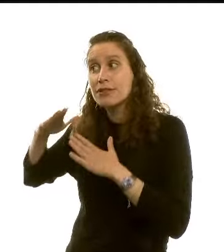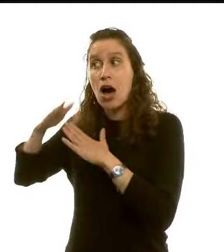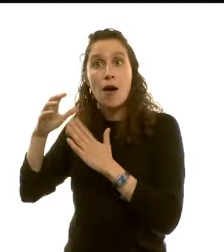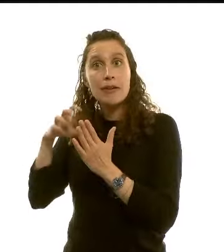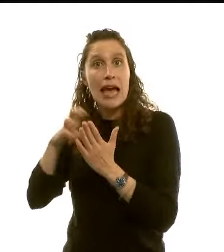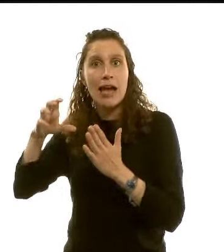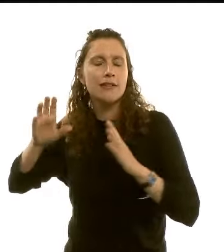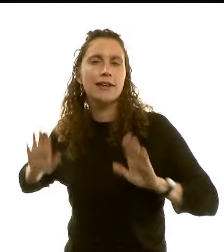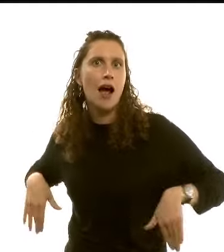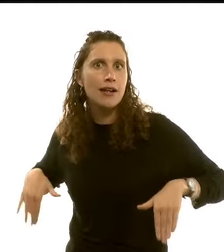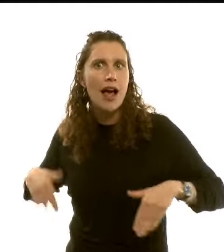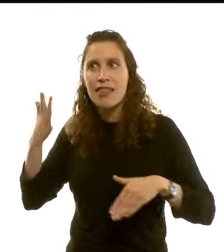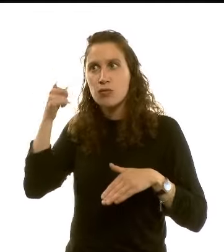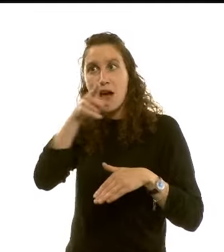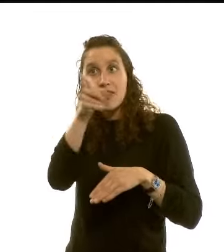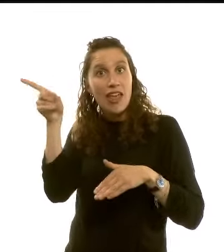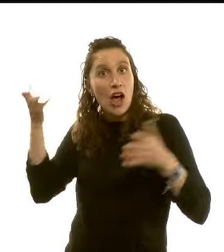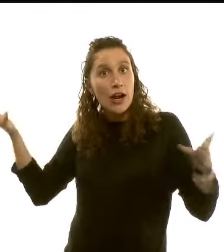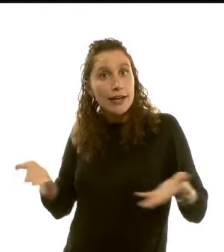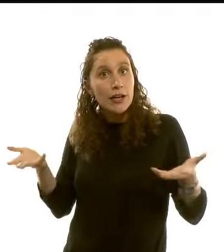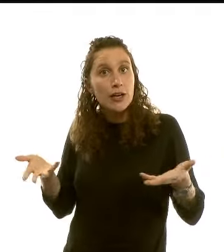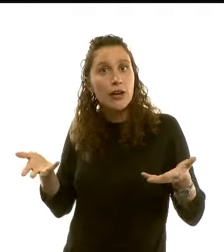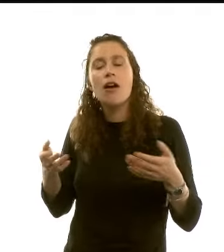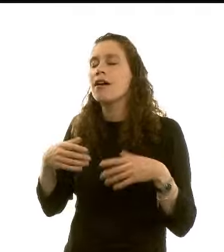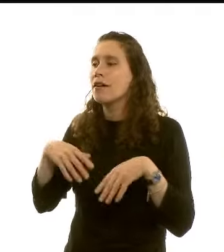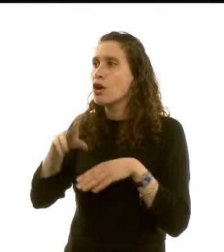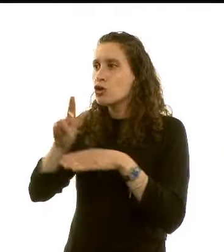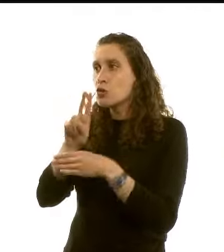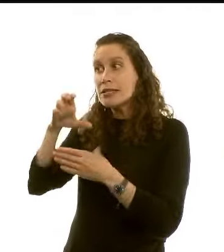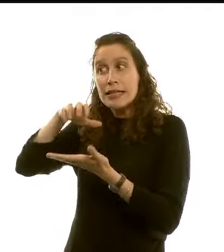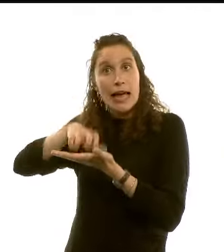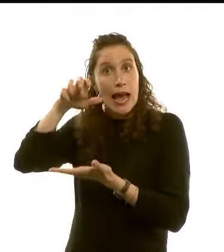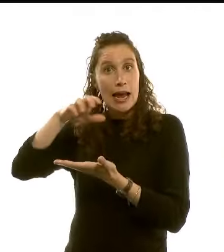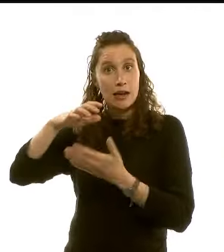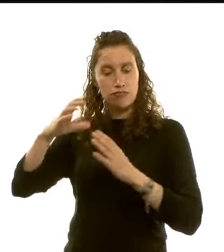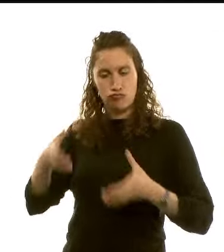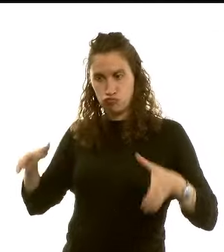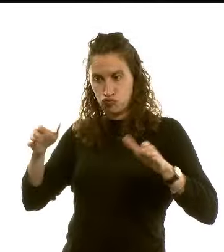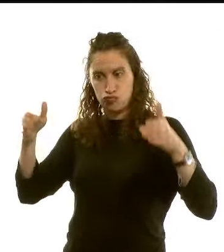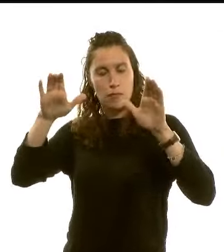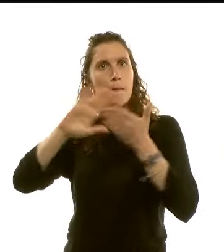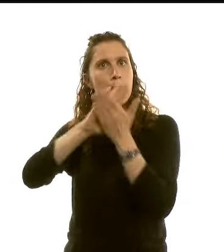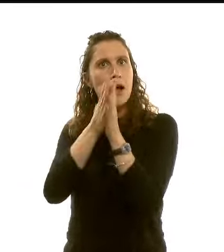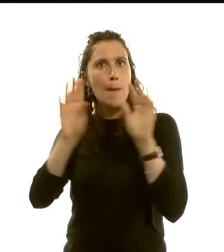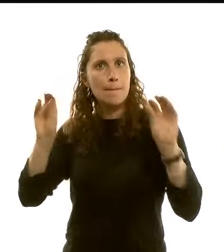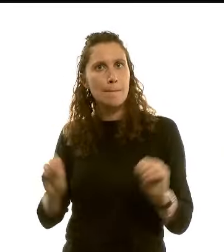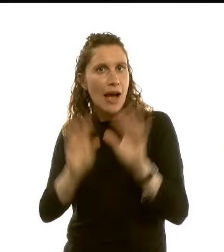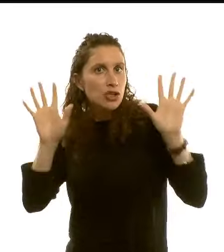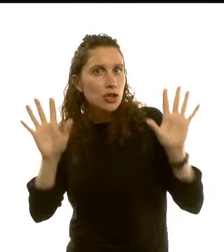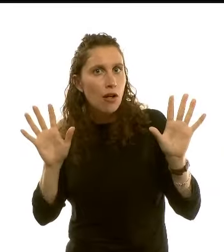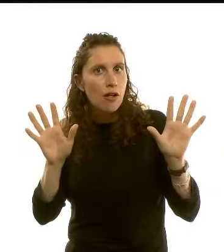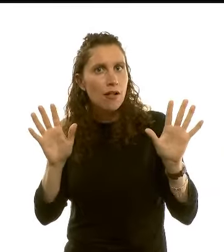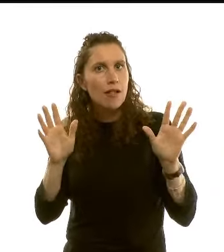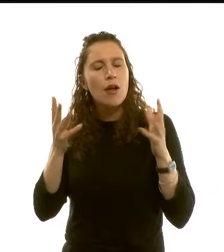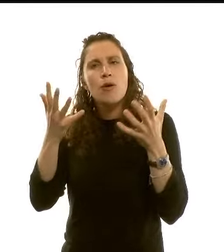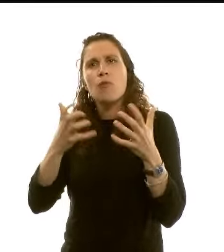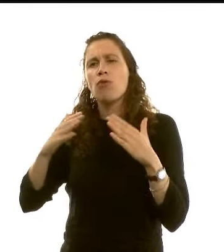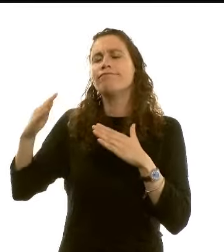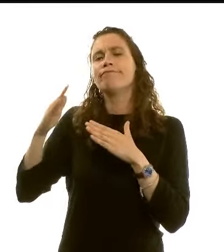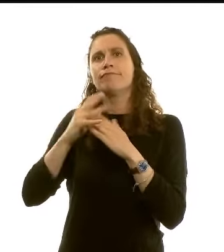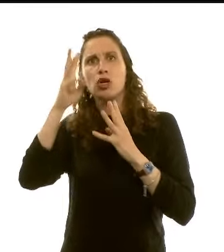that's where we have our all-stars. You get to use this cake base and turn it into something magical. So we'll be looking for outstanding